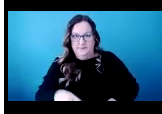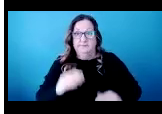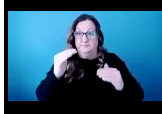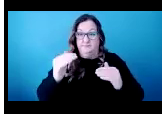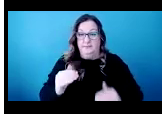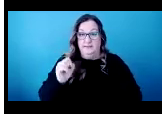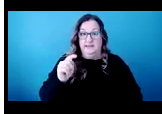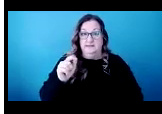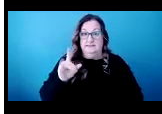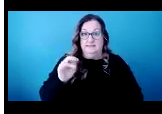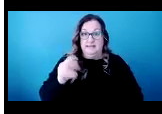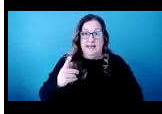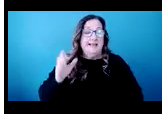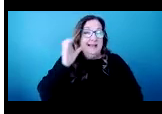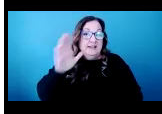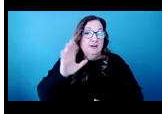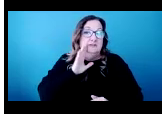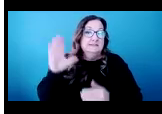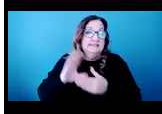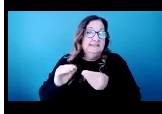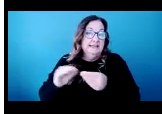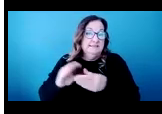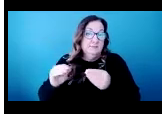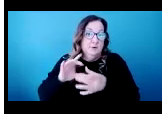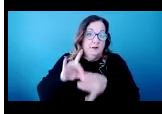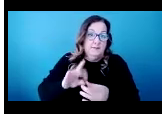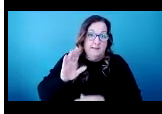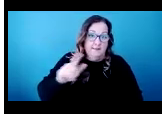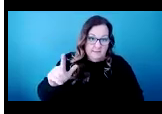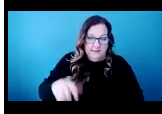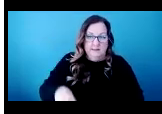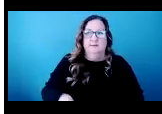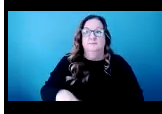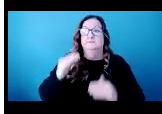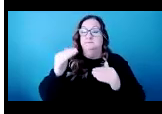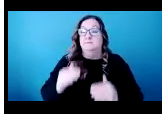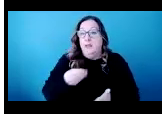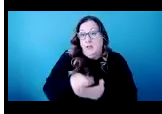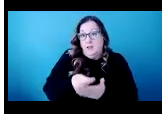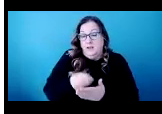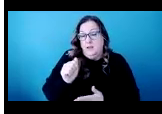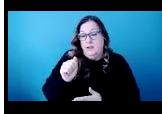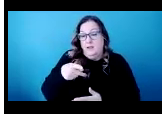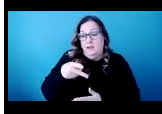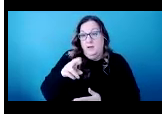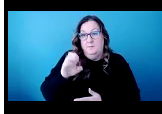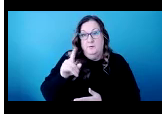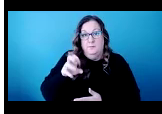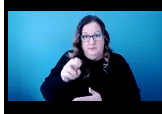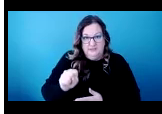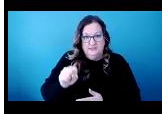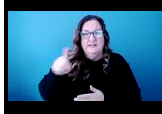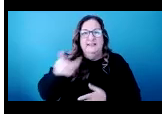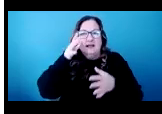The Appropriations Subcommittees, remember money, they hear testimony and prioritize funding